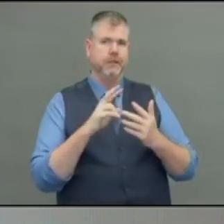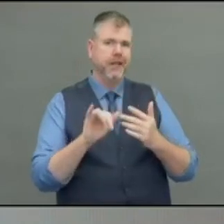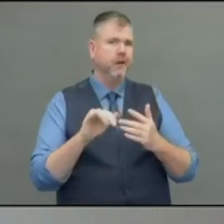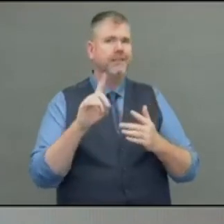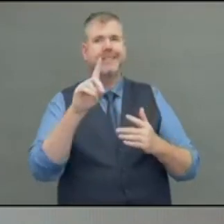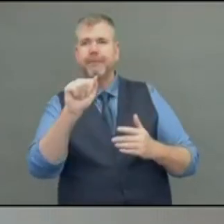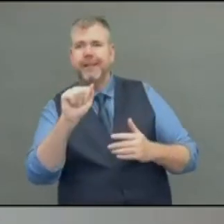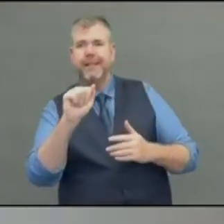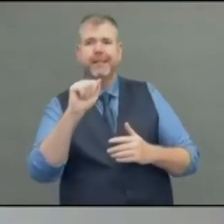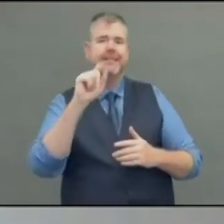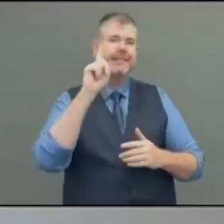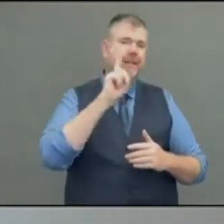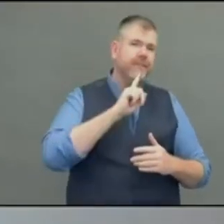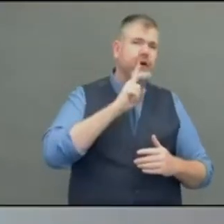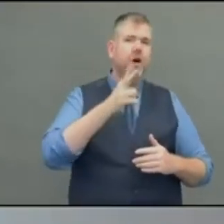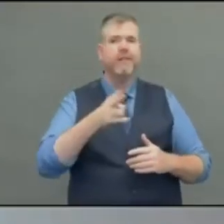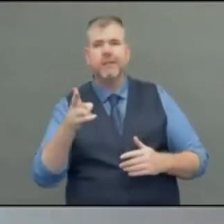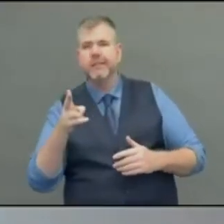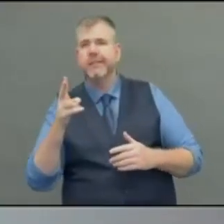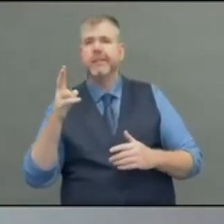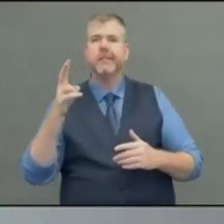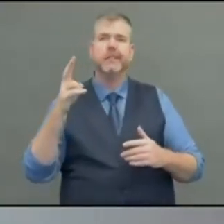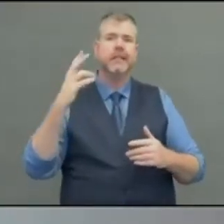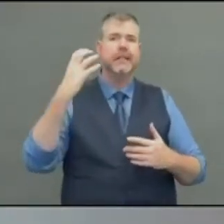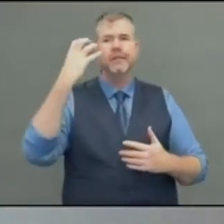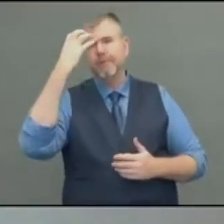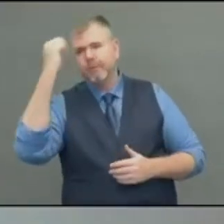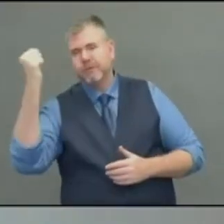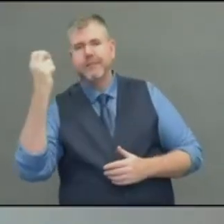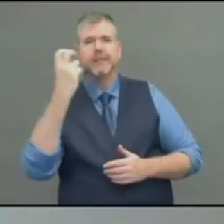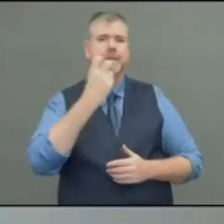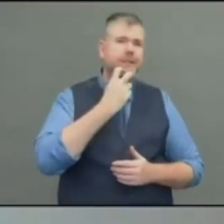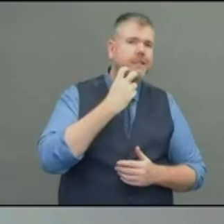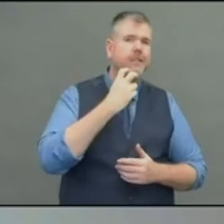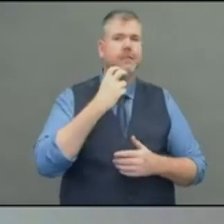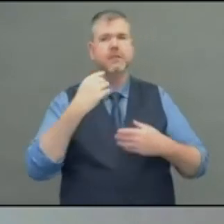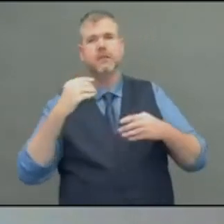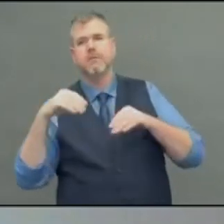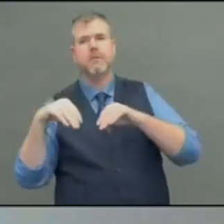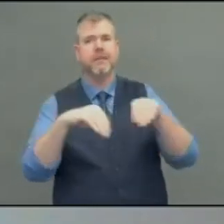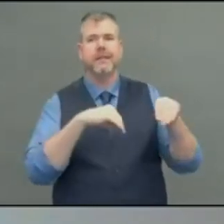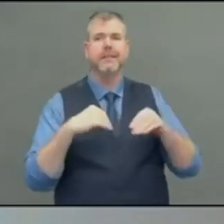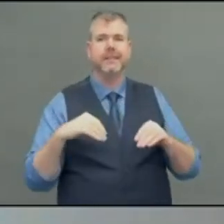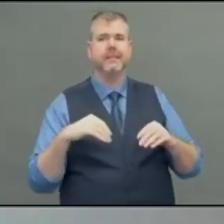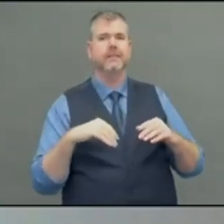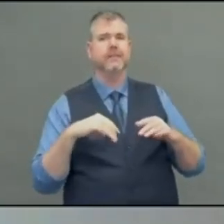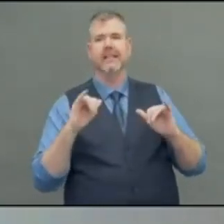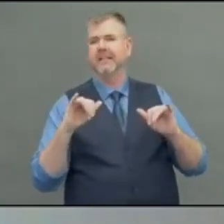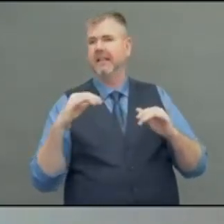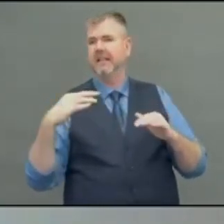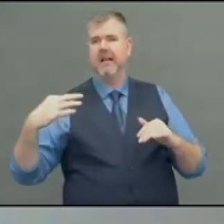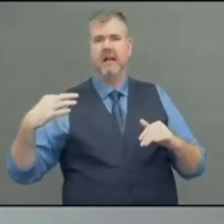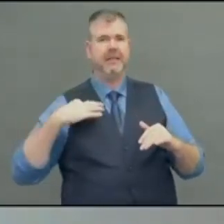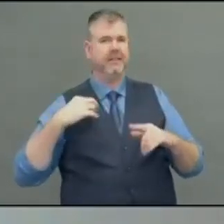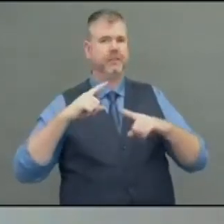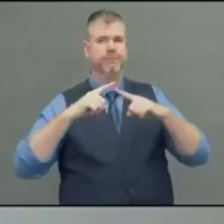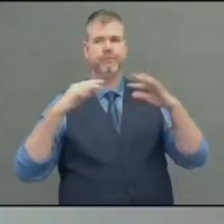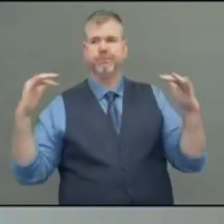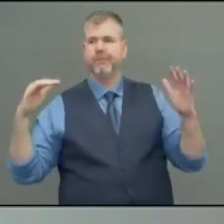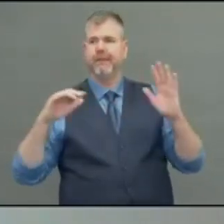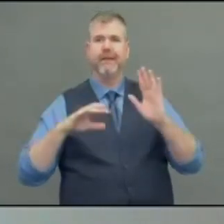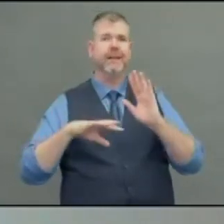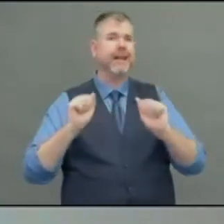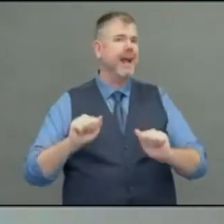memory, or speech. And these applications are available in various language: English, Spanish,